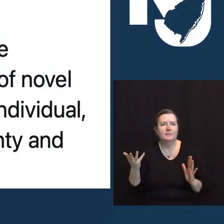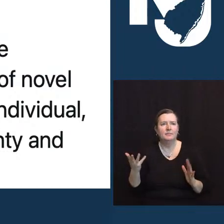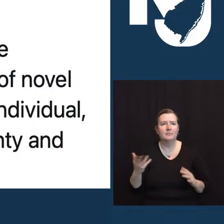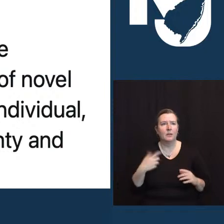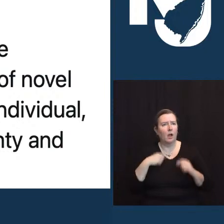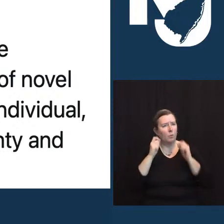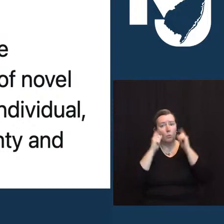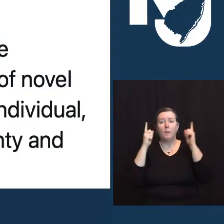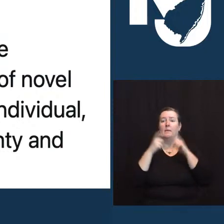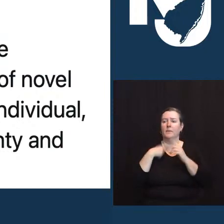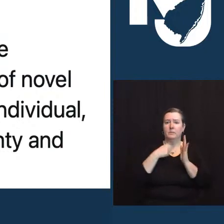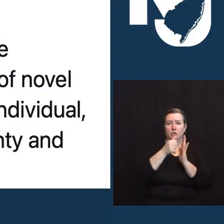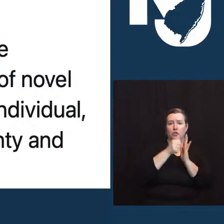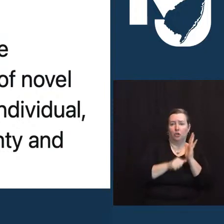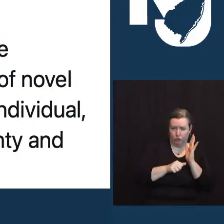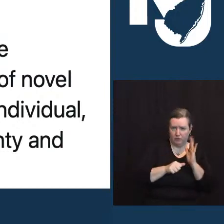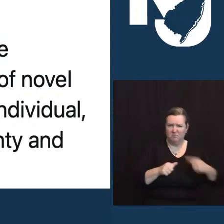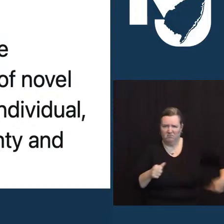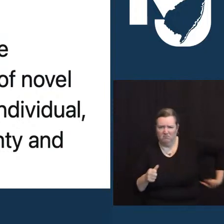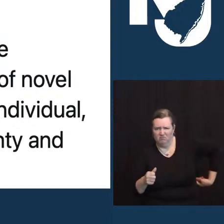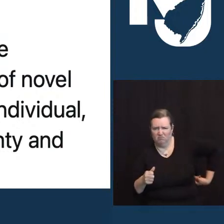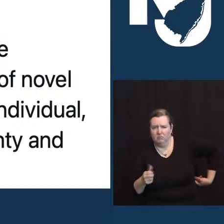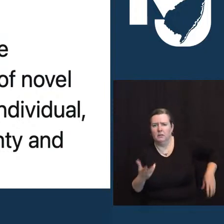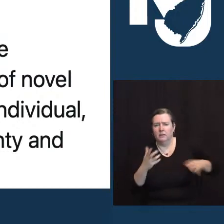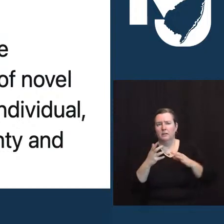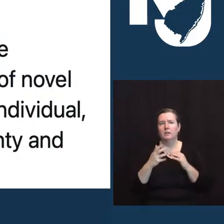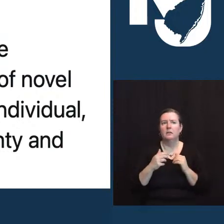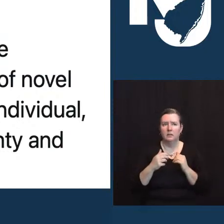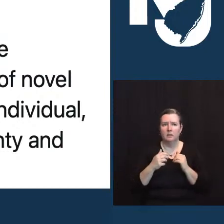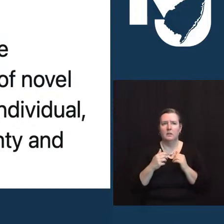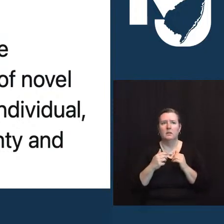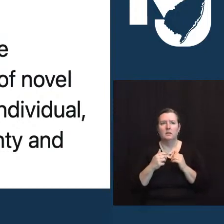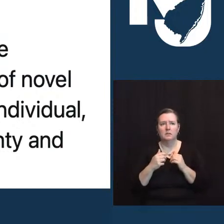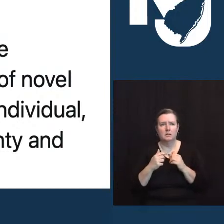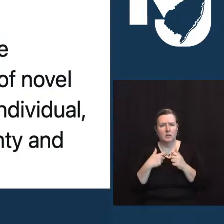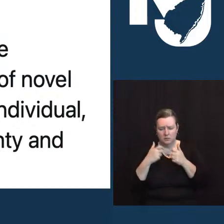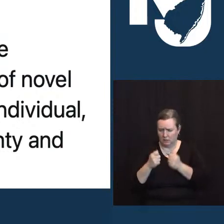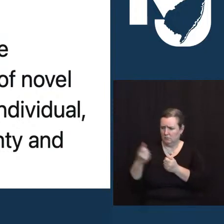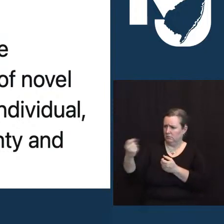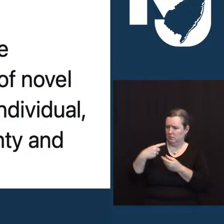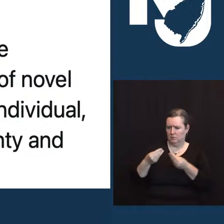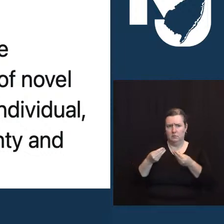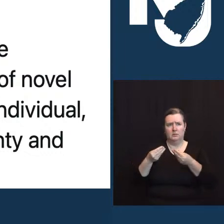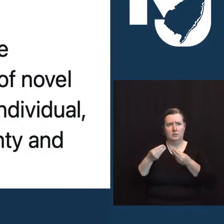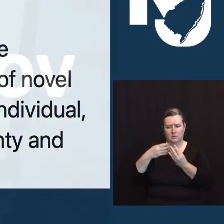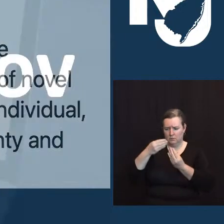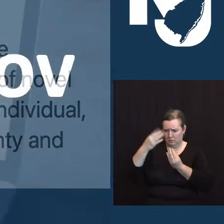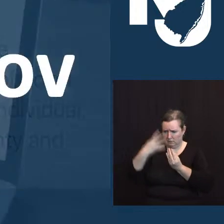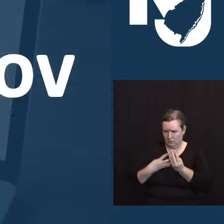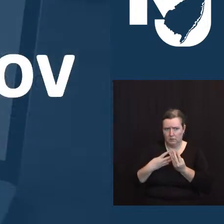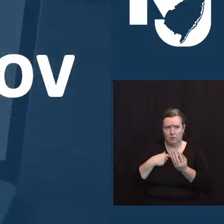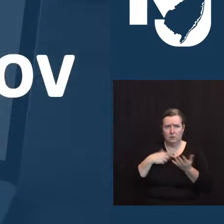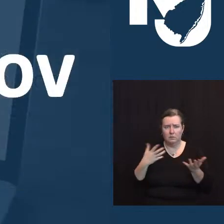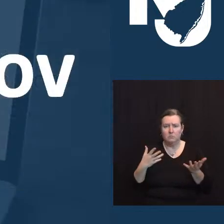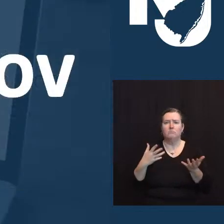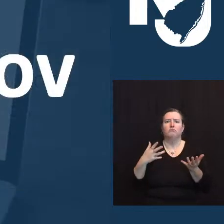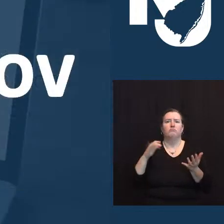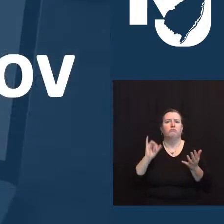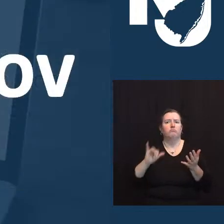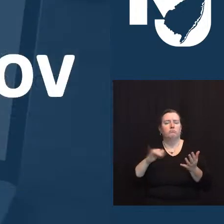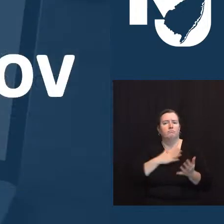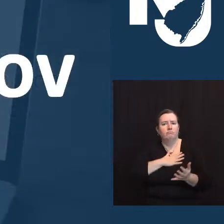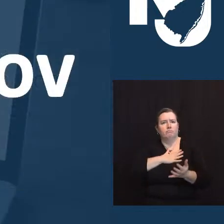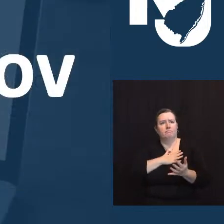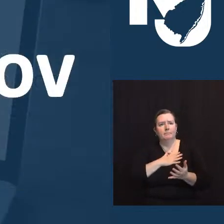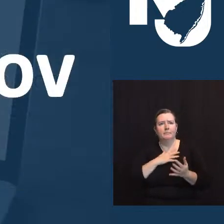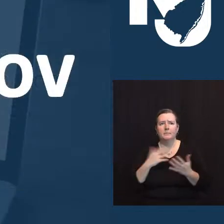tumor removed when I read the first text I read informing me of this news. At that time, I don't think any of us sitting here